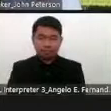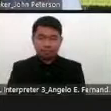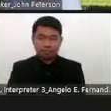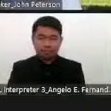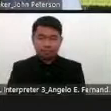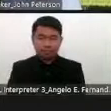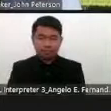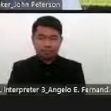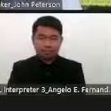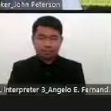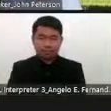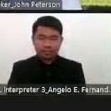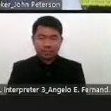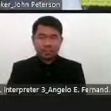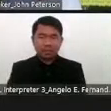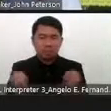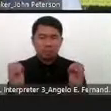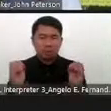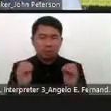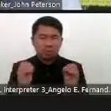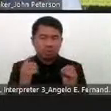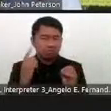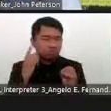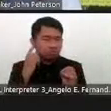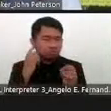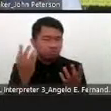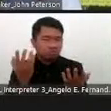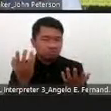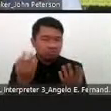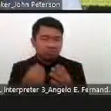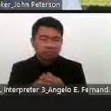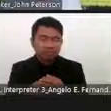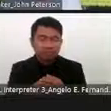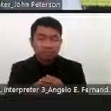So we cannot hear anything, actually.